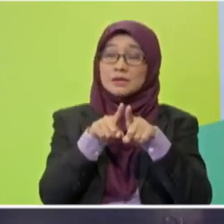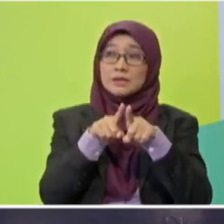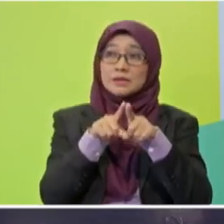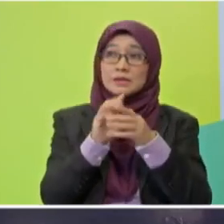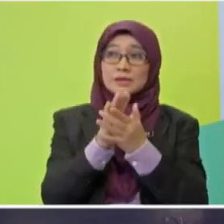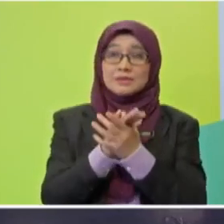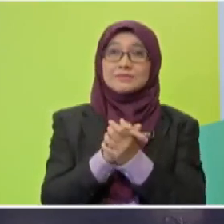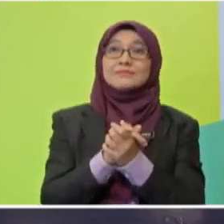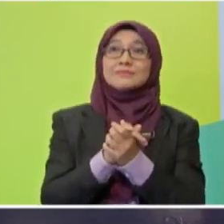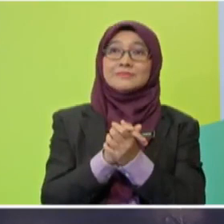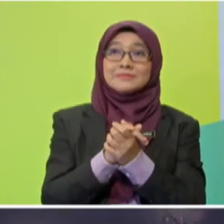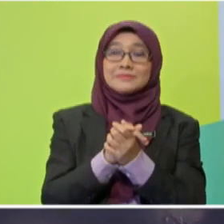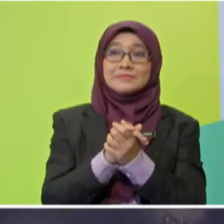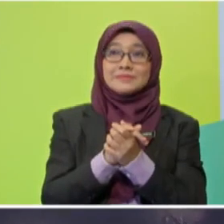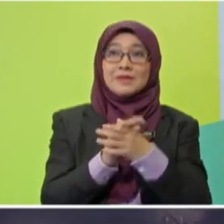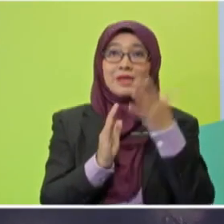Okay.